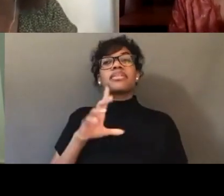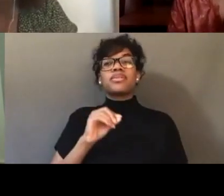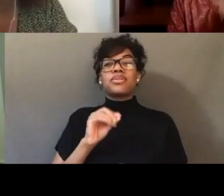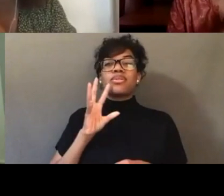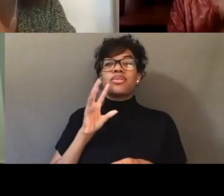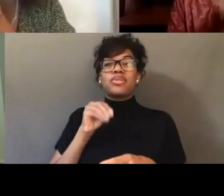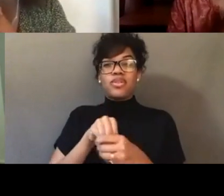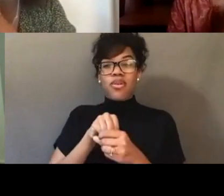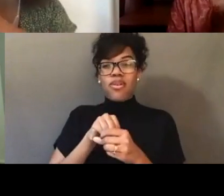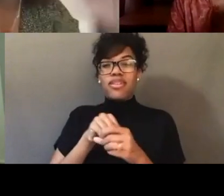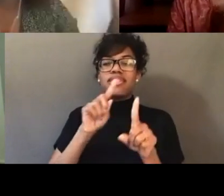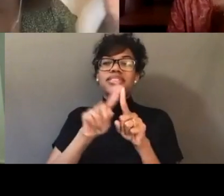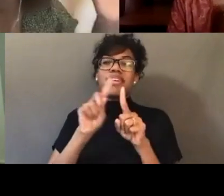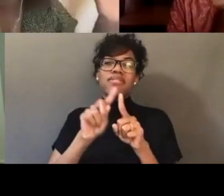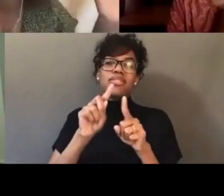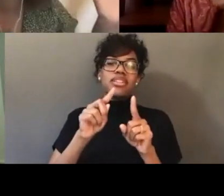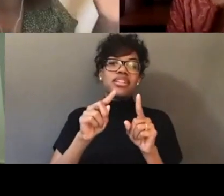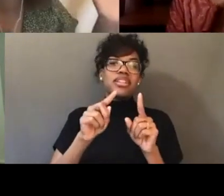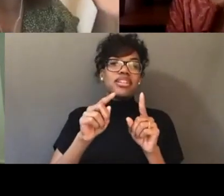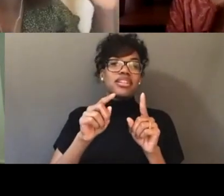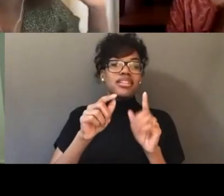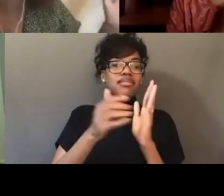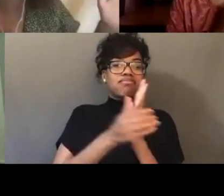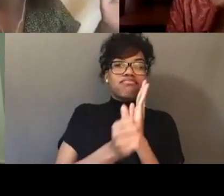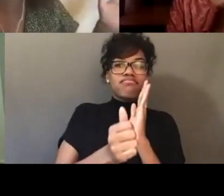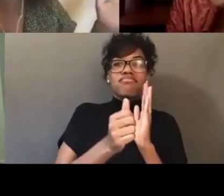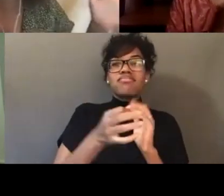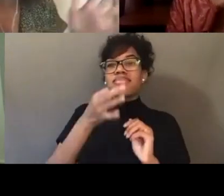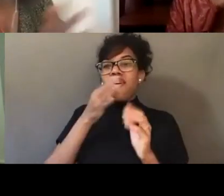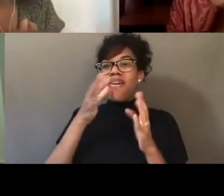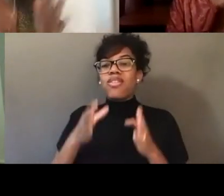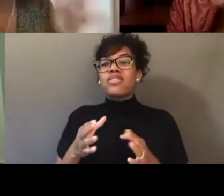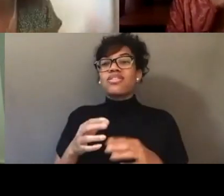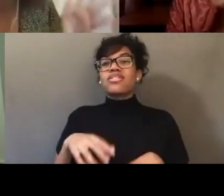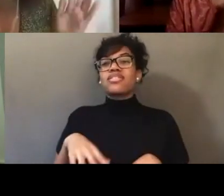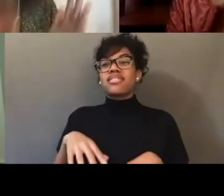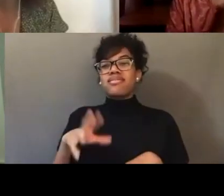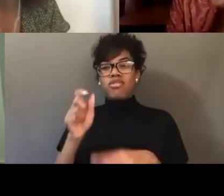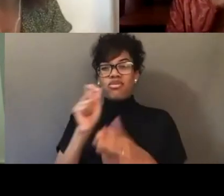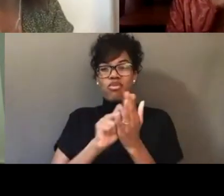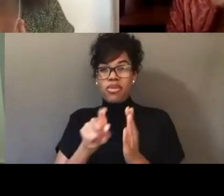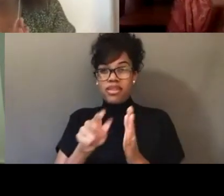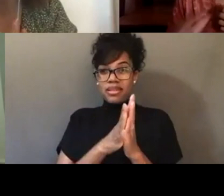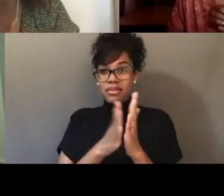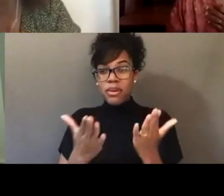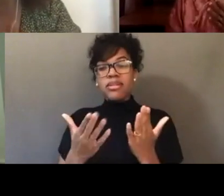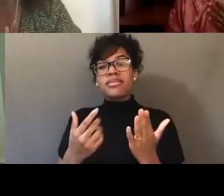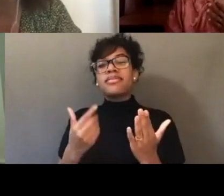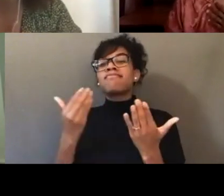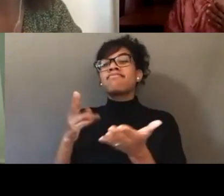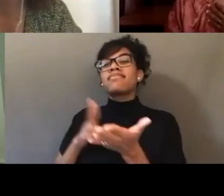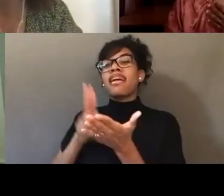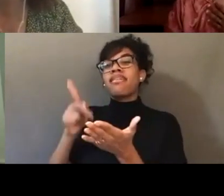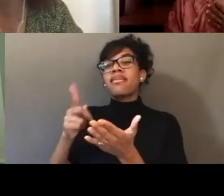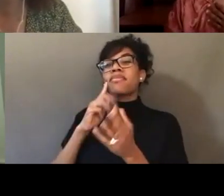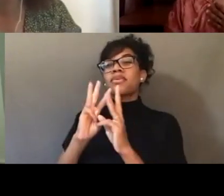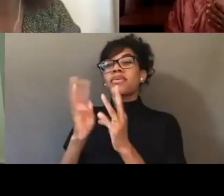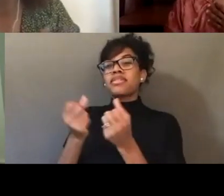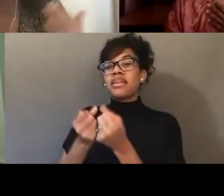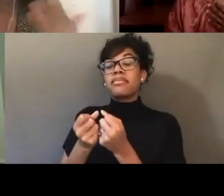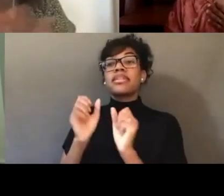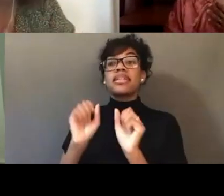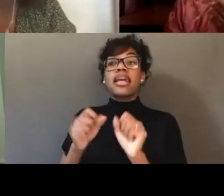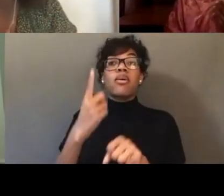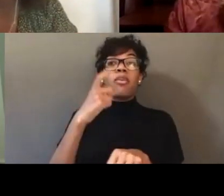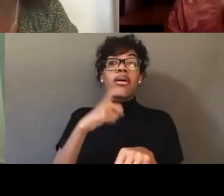this book. Sign up for the entire workshop series, I highly recommend, or sign up for one workshop at a time. Some of the